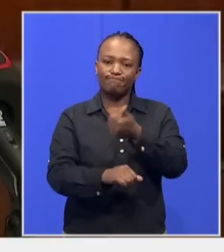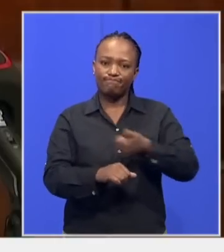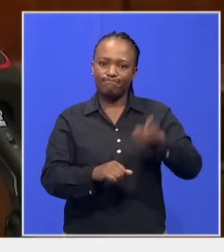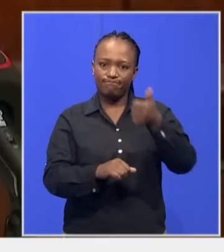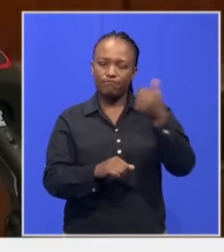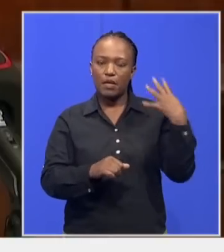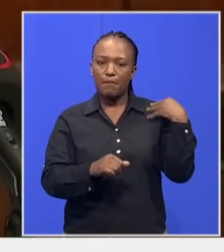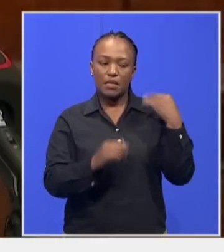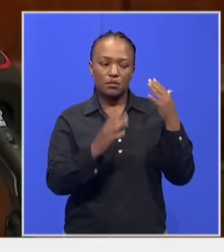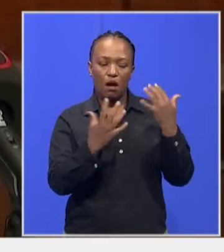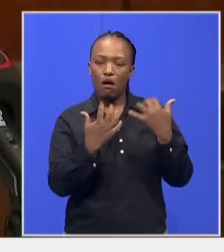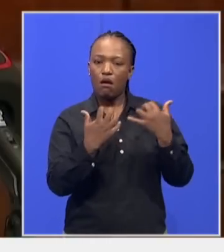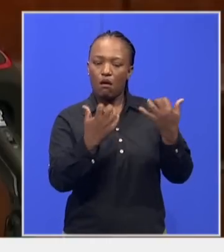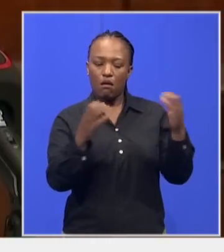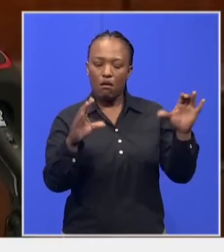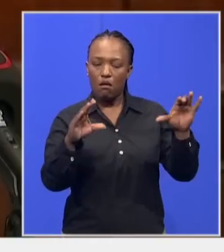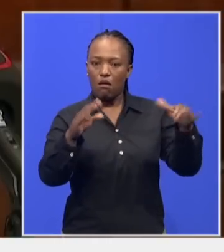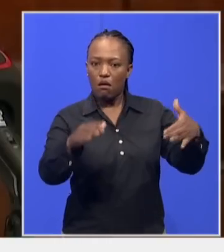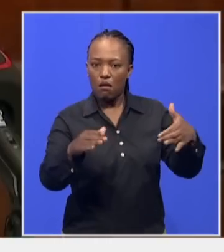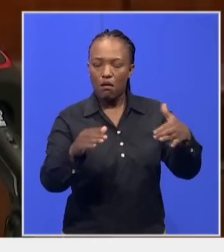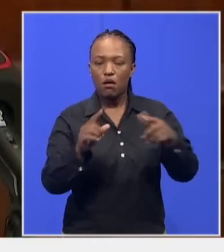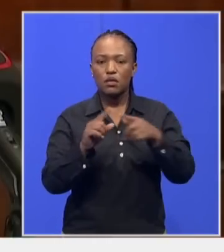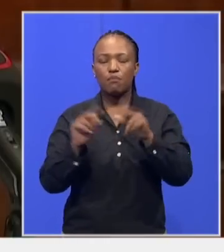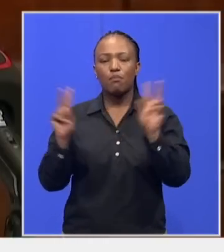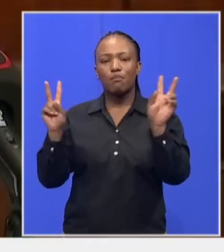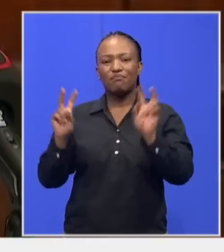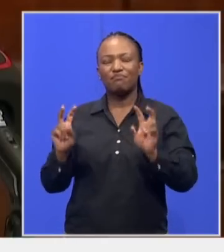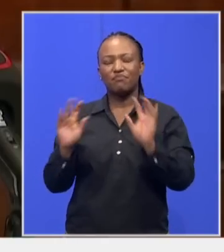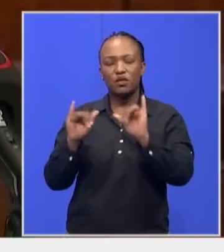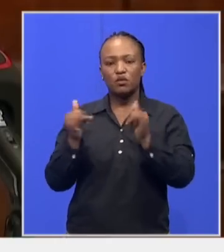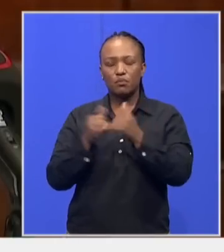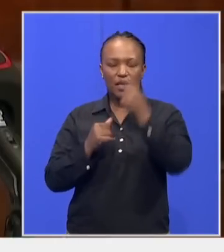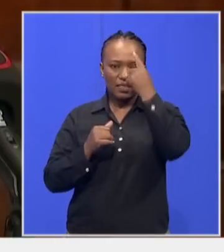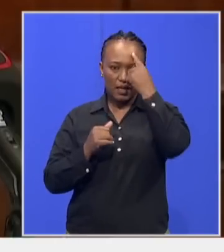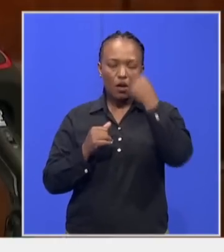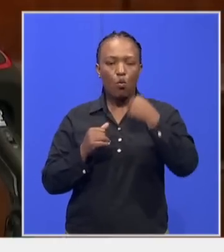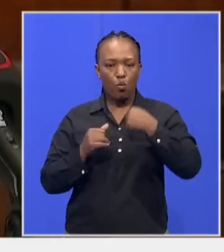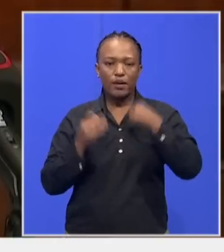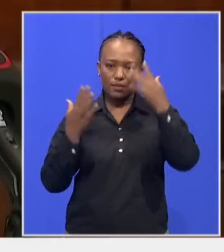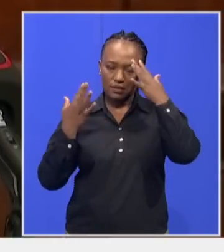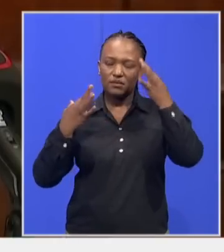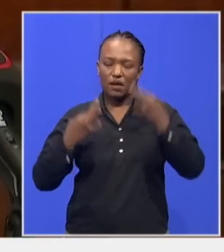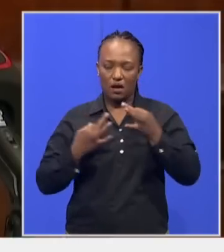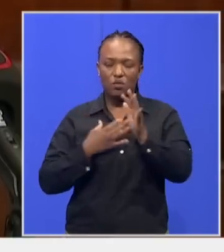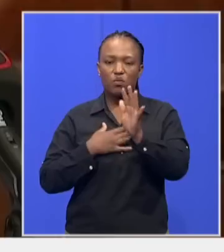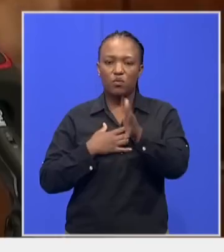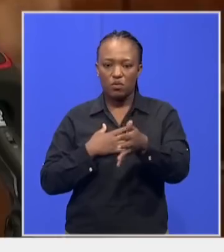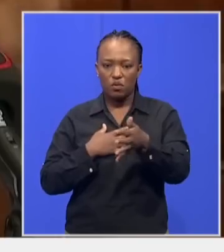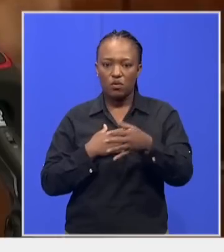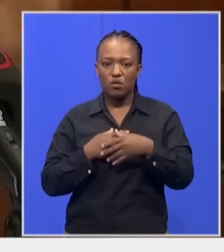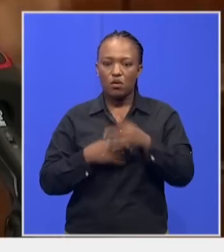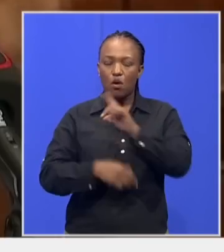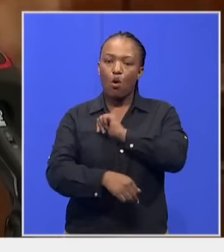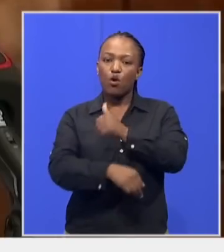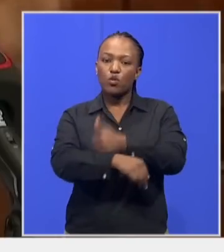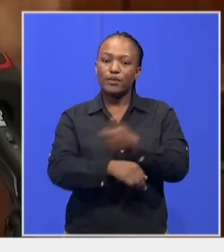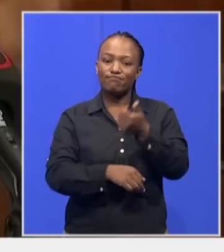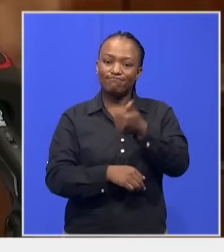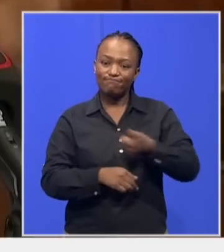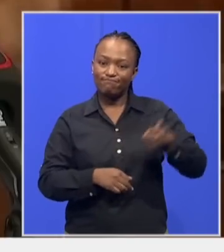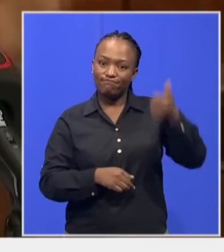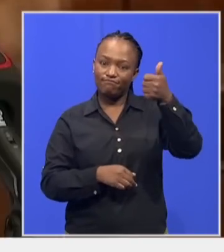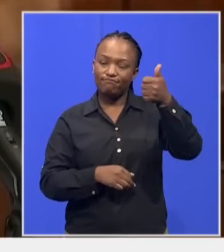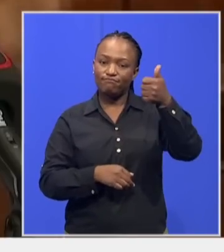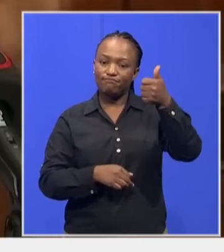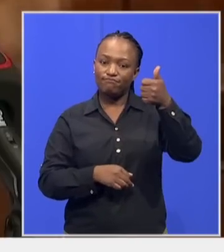the Eskom thinks, will make that determination, because the authority is not influenced by us